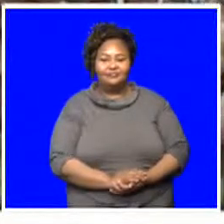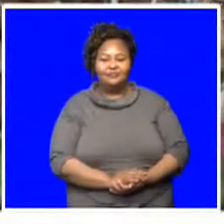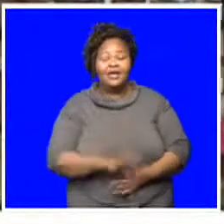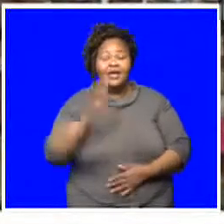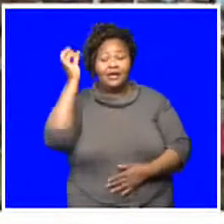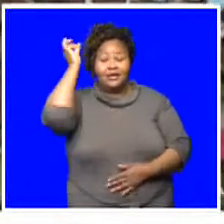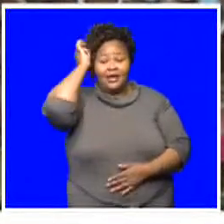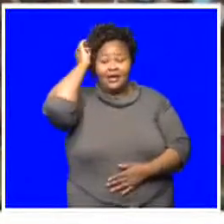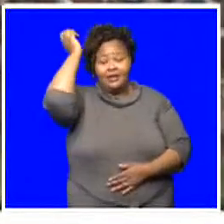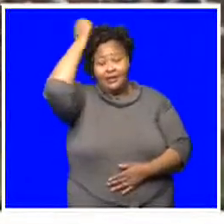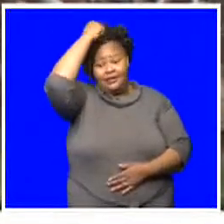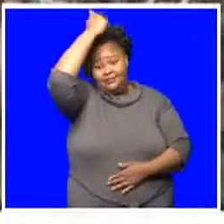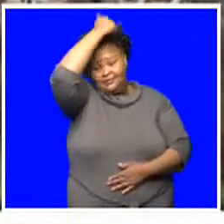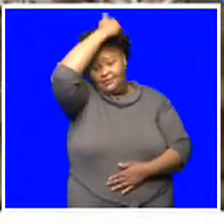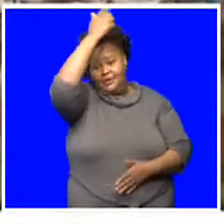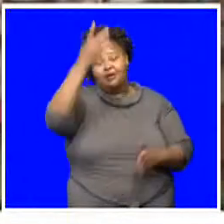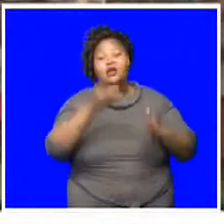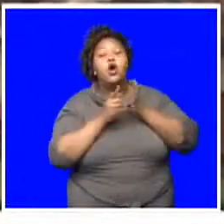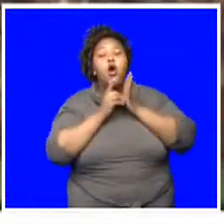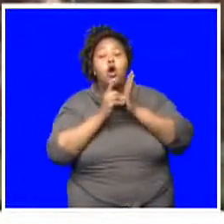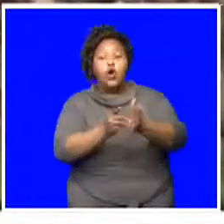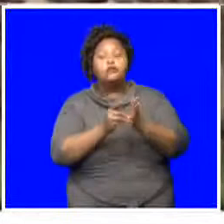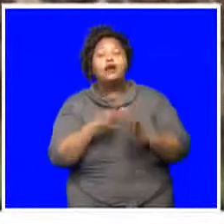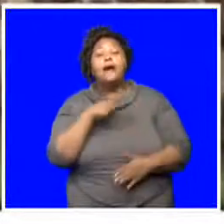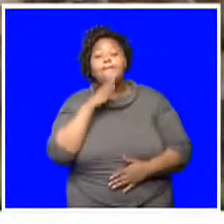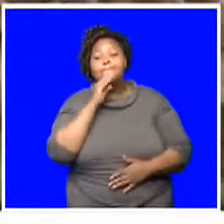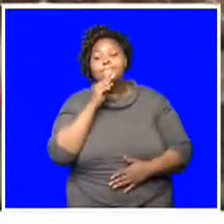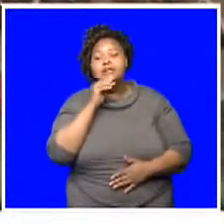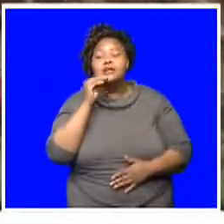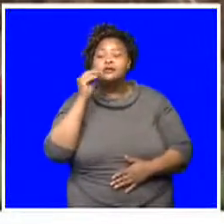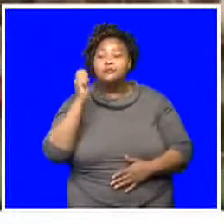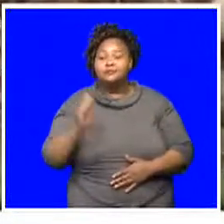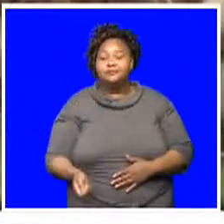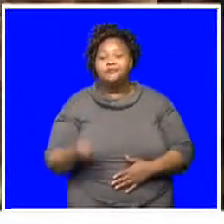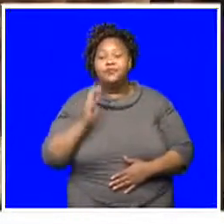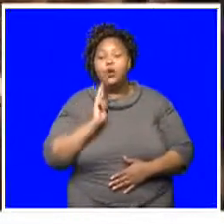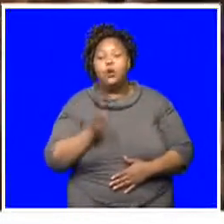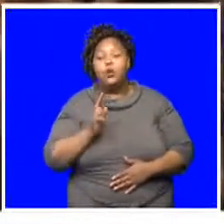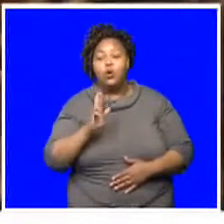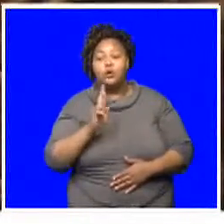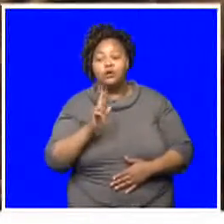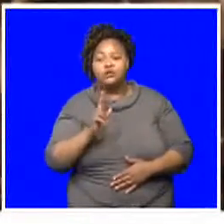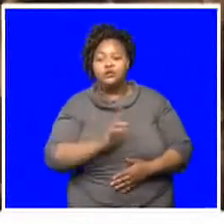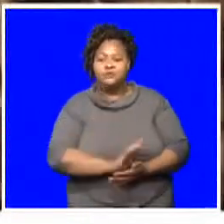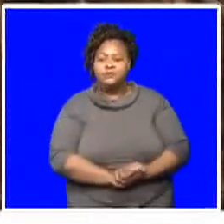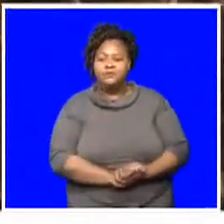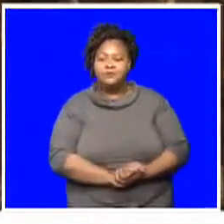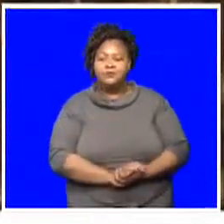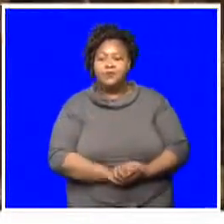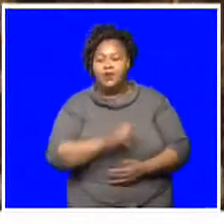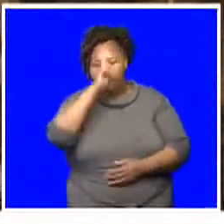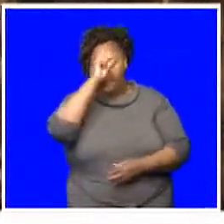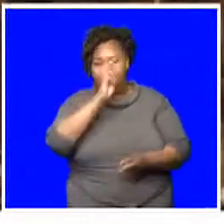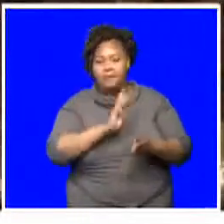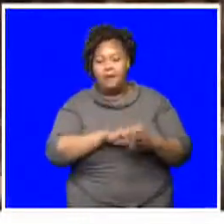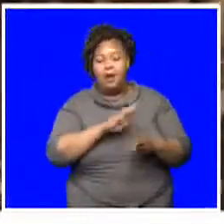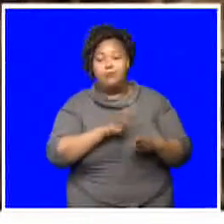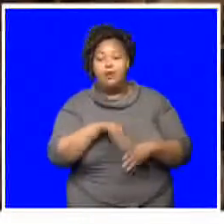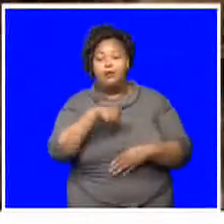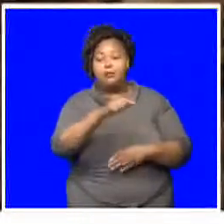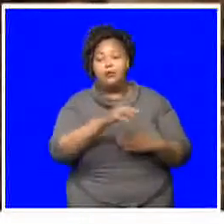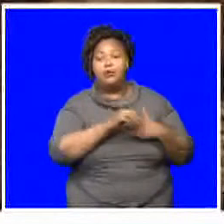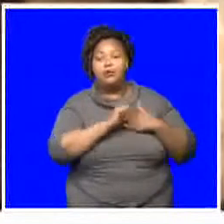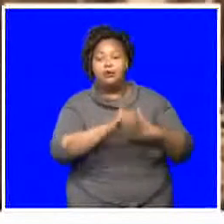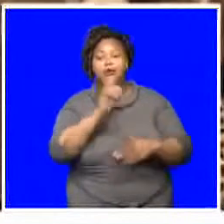His Majesty King Mswati III has dispatched Ingaja regiment from the Hoho region. Her Majesty the Queen Mother continued to lead the